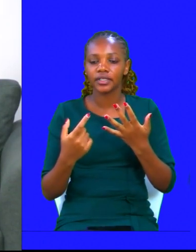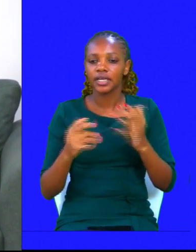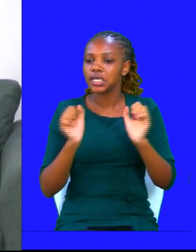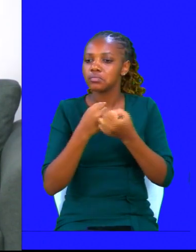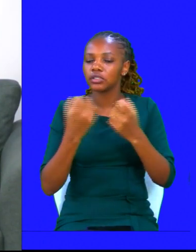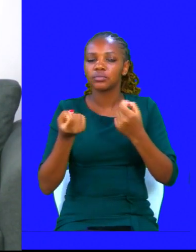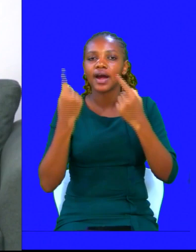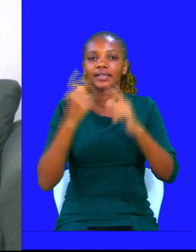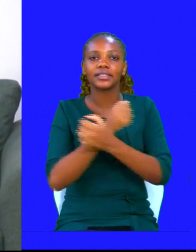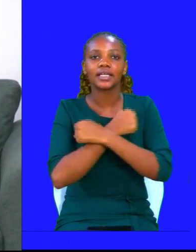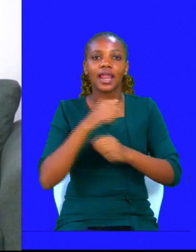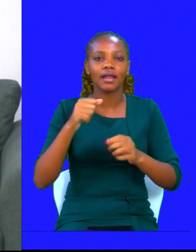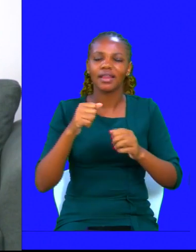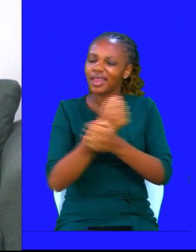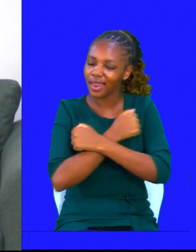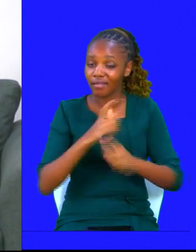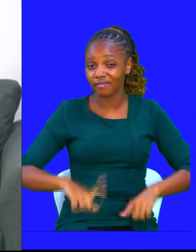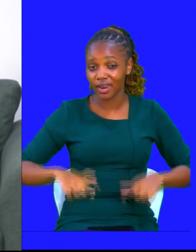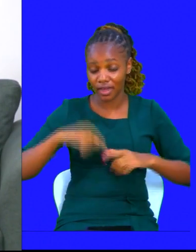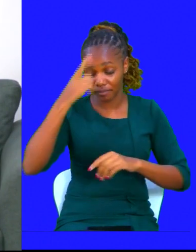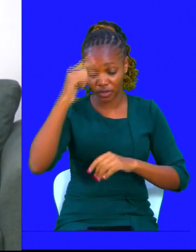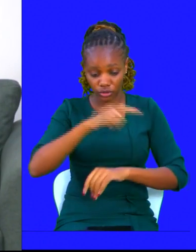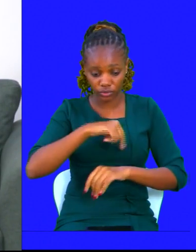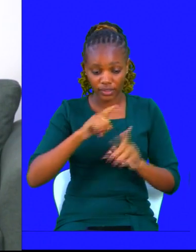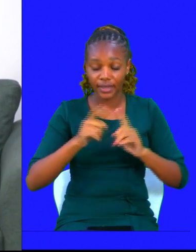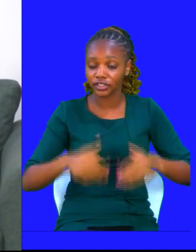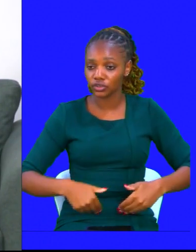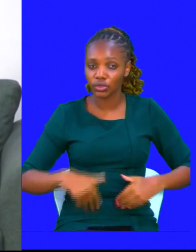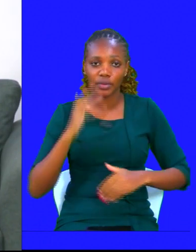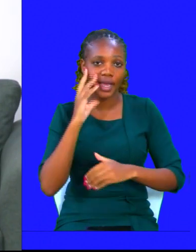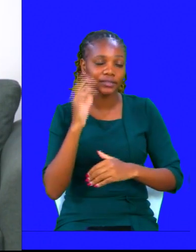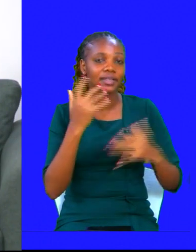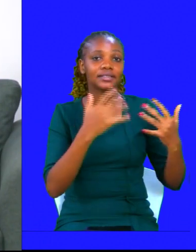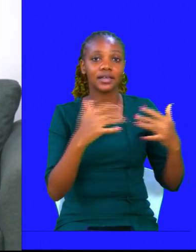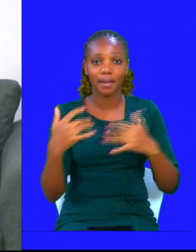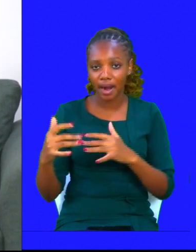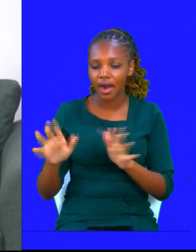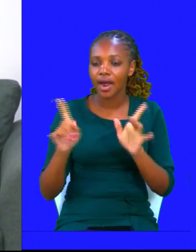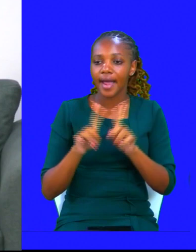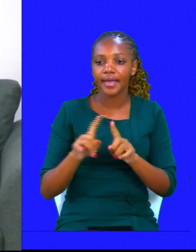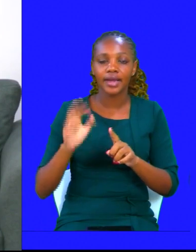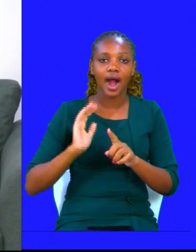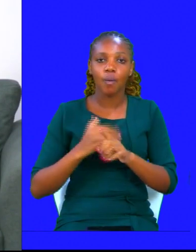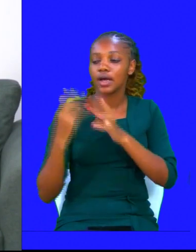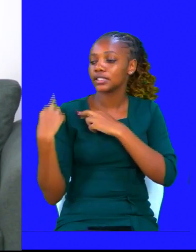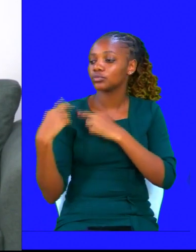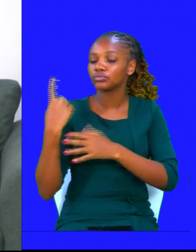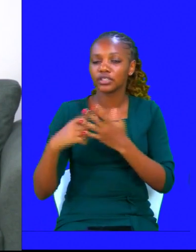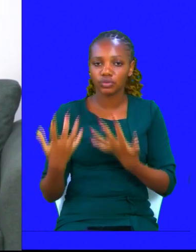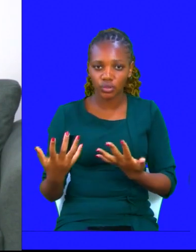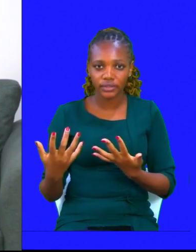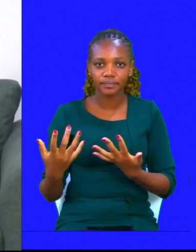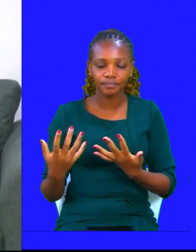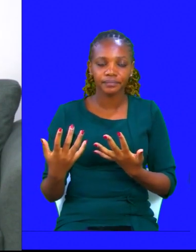called love life, because we as youth, we're experiencing this drama. And our role models who are supposed to be grown, they